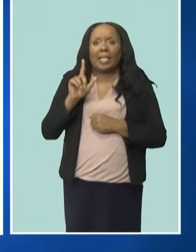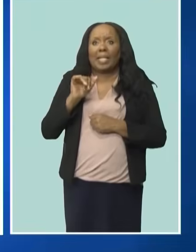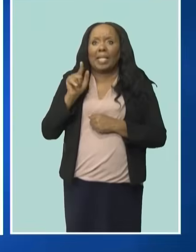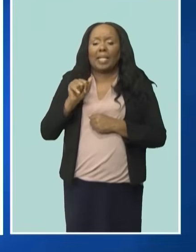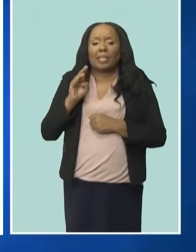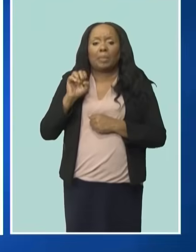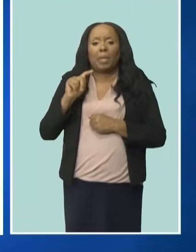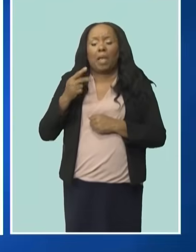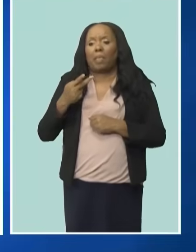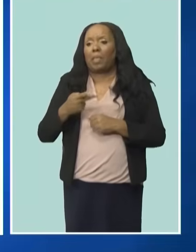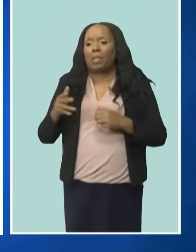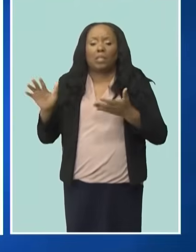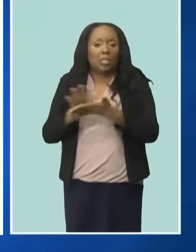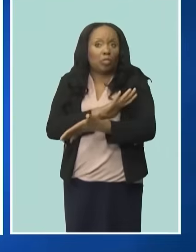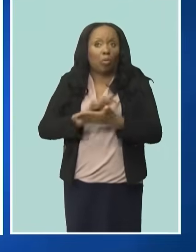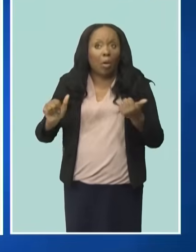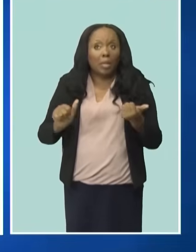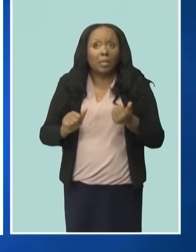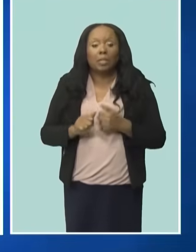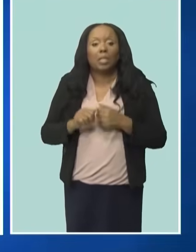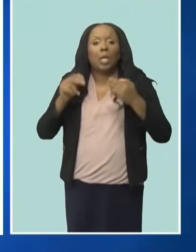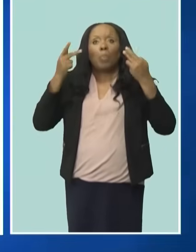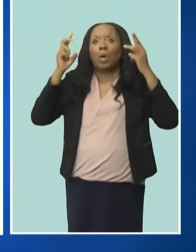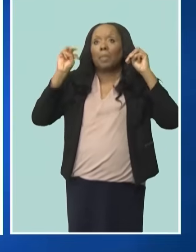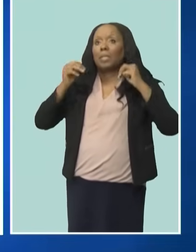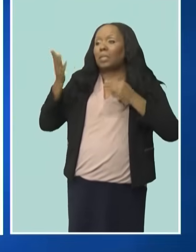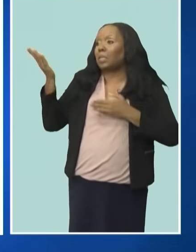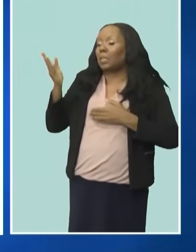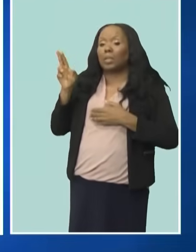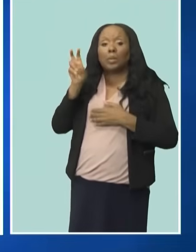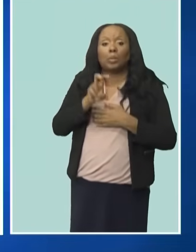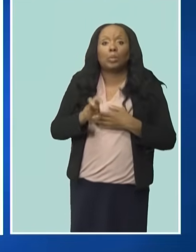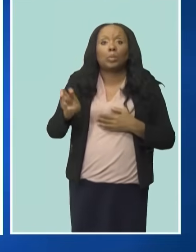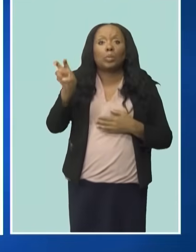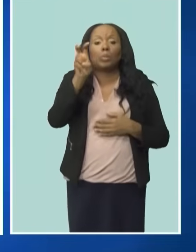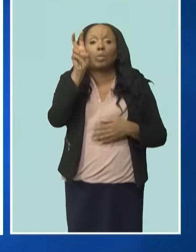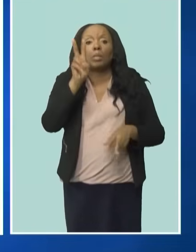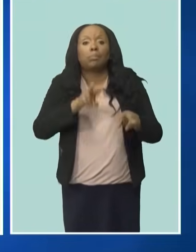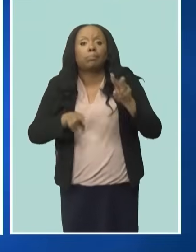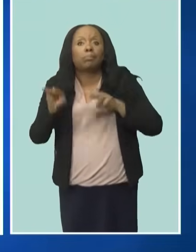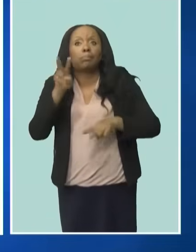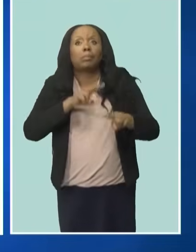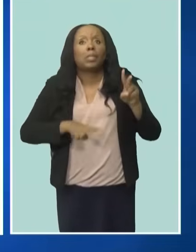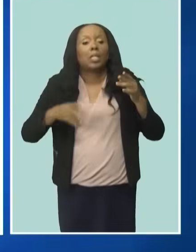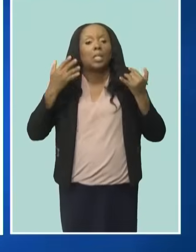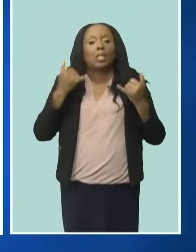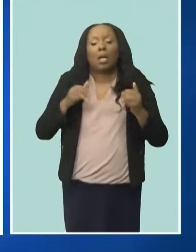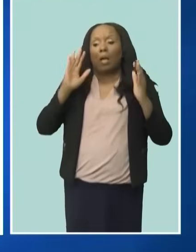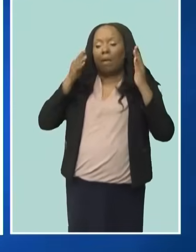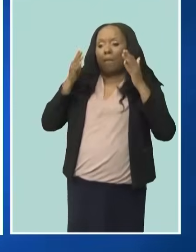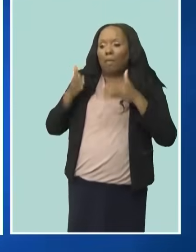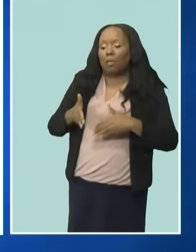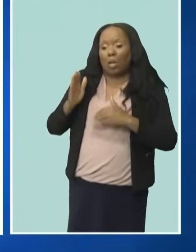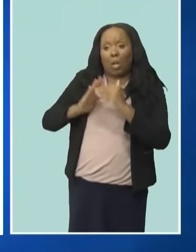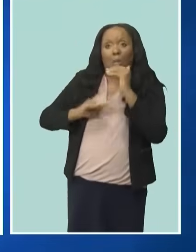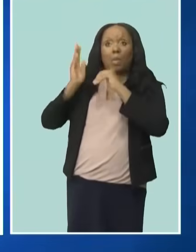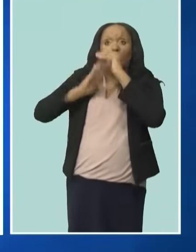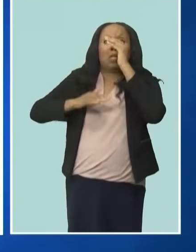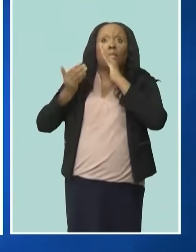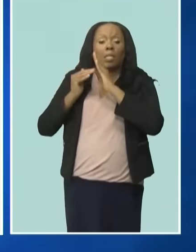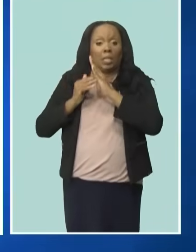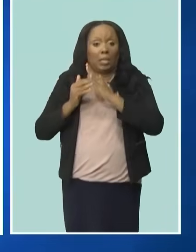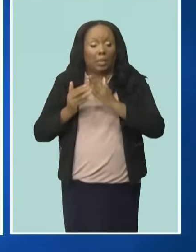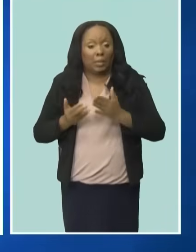these places, completely gone, and now they have to focus on rebuilding. So the government has